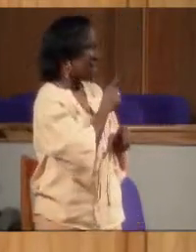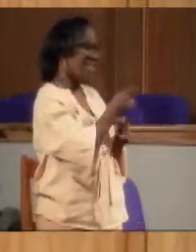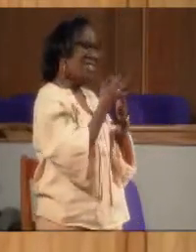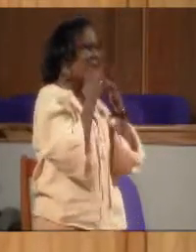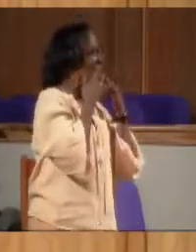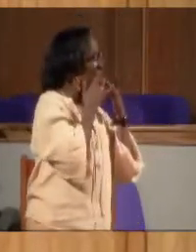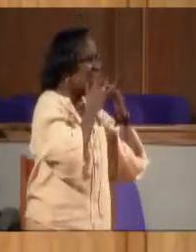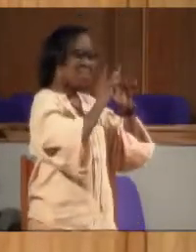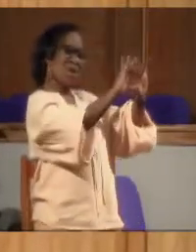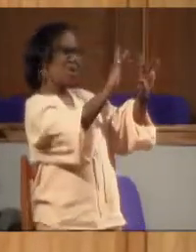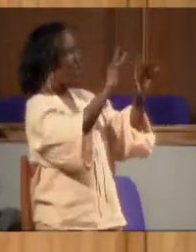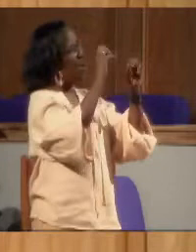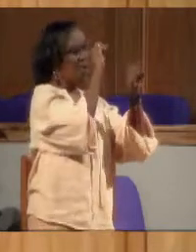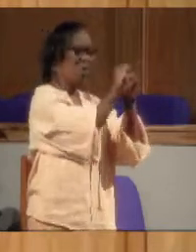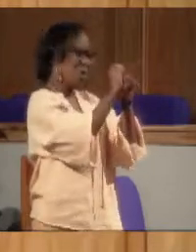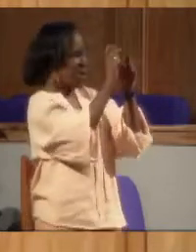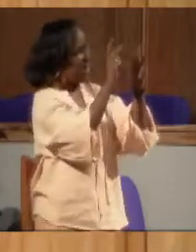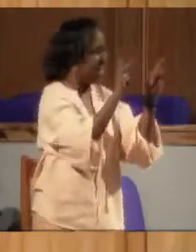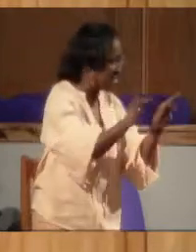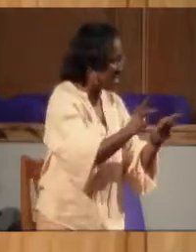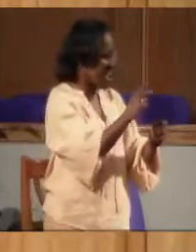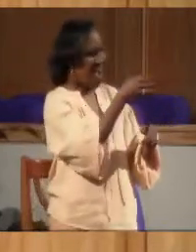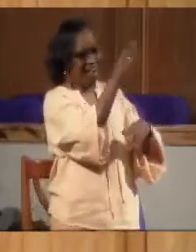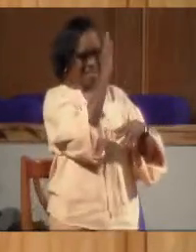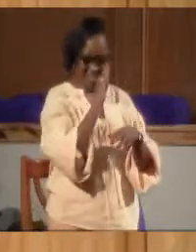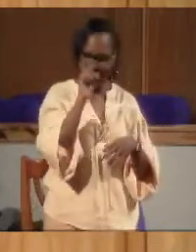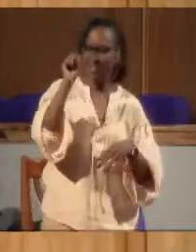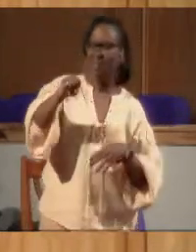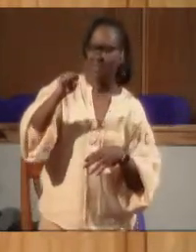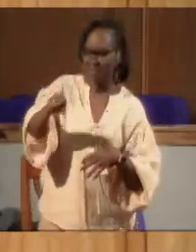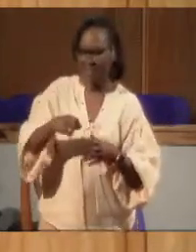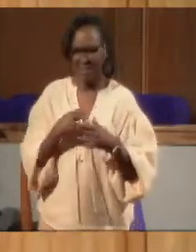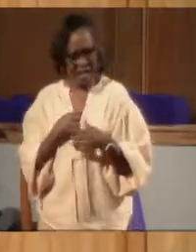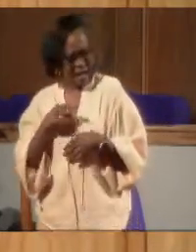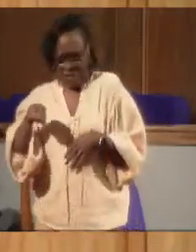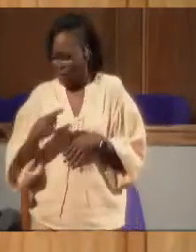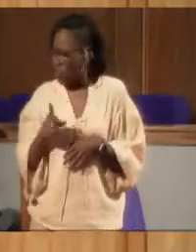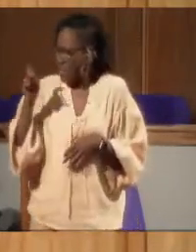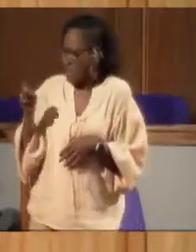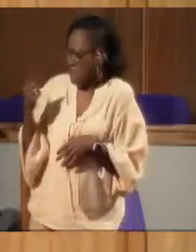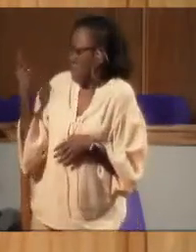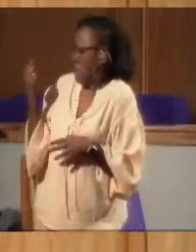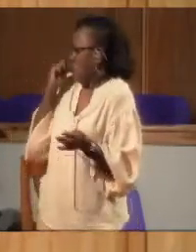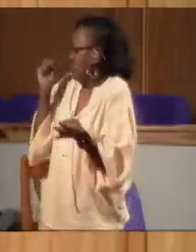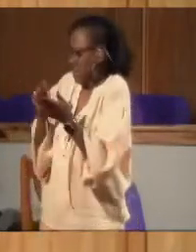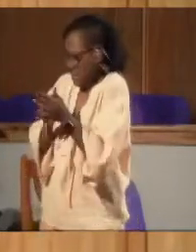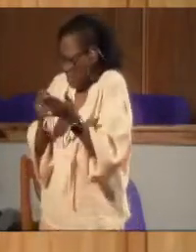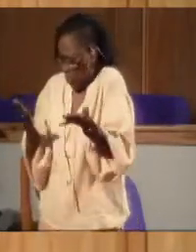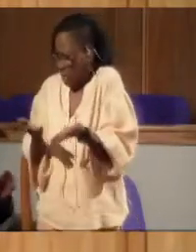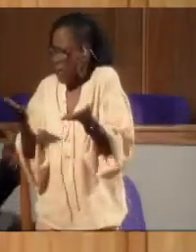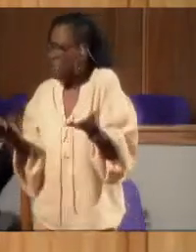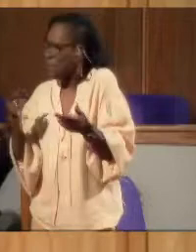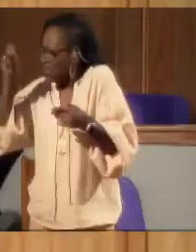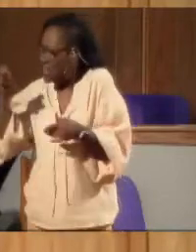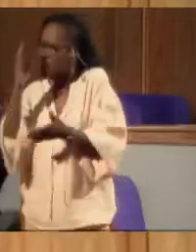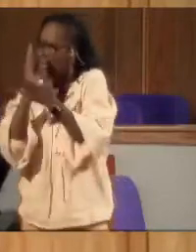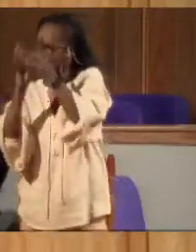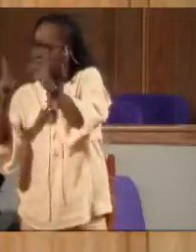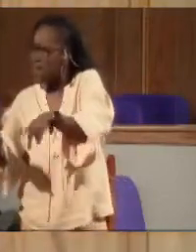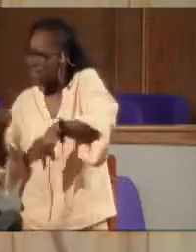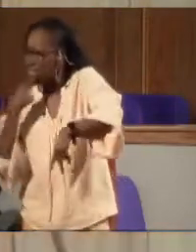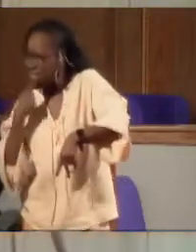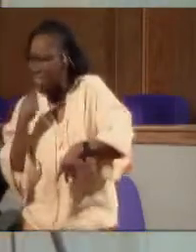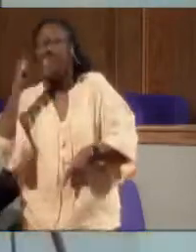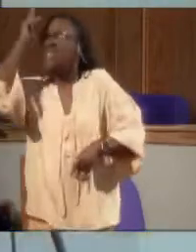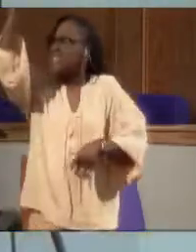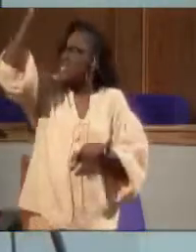miracle working God. Is he a miracle working God? I just need a testimony in here. I need somebody to testify. Is